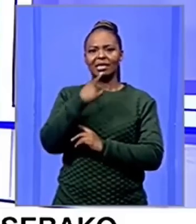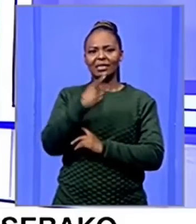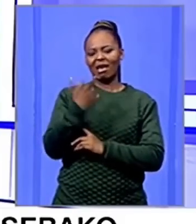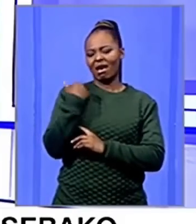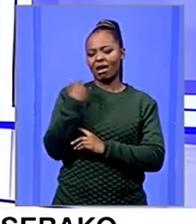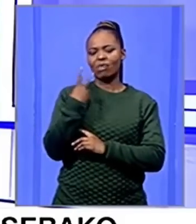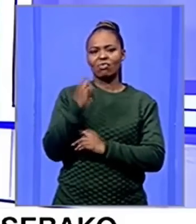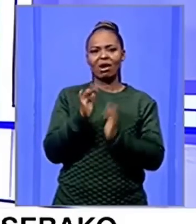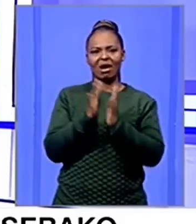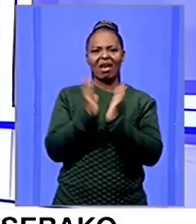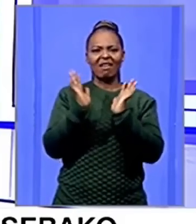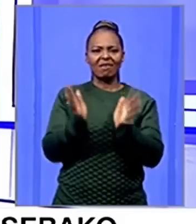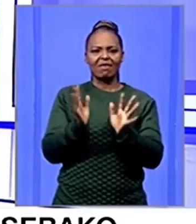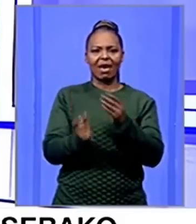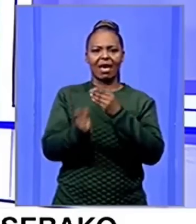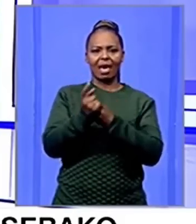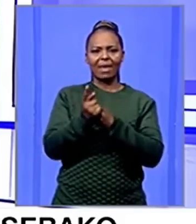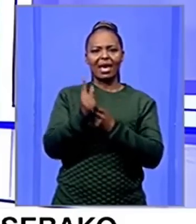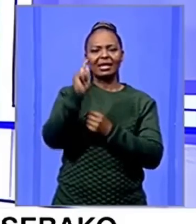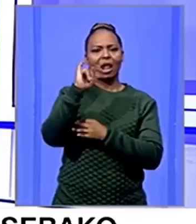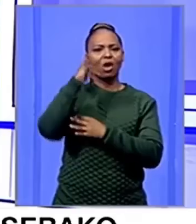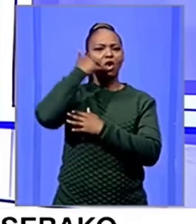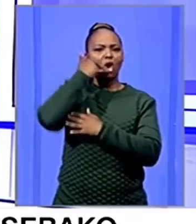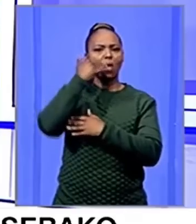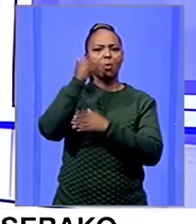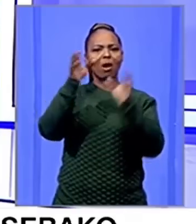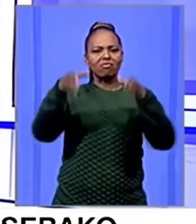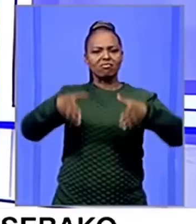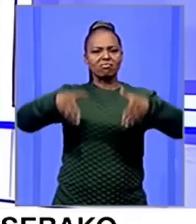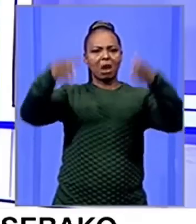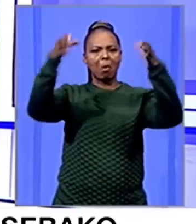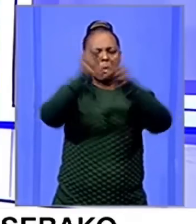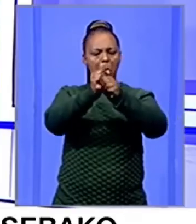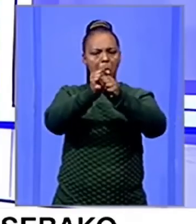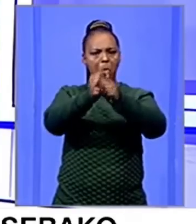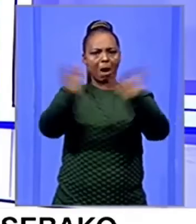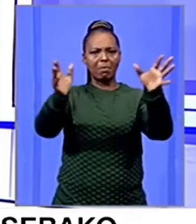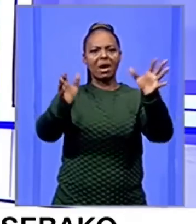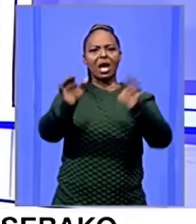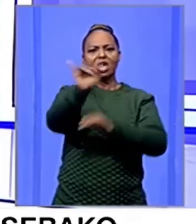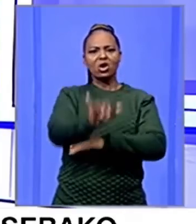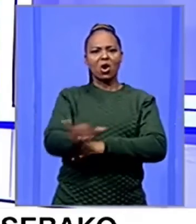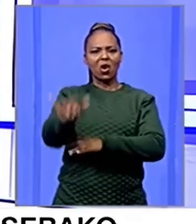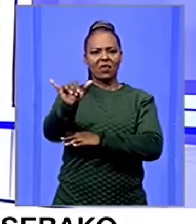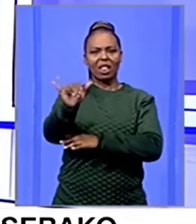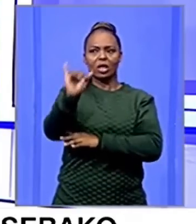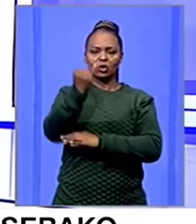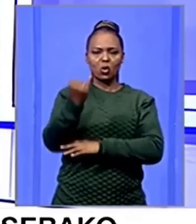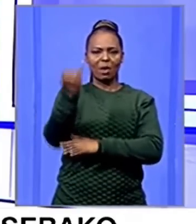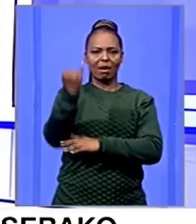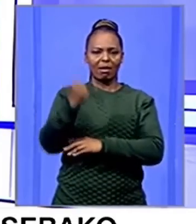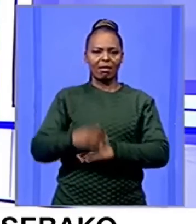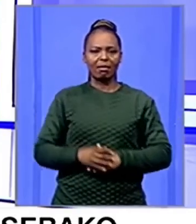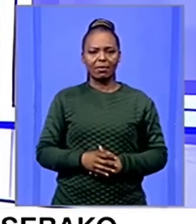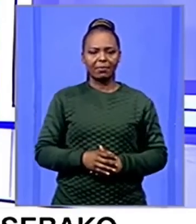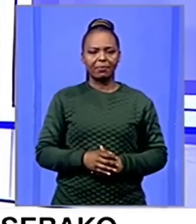2010 mo tawara ya Telkom e neng ya thunya mo Yeoville. Dipatlisiso di santse di tswelela pele.